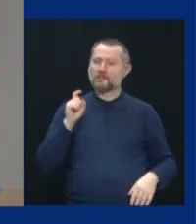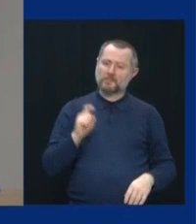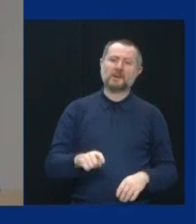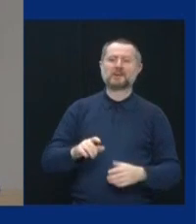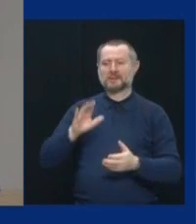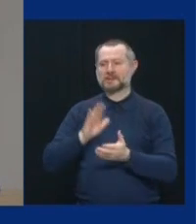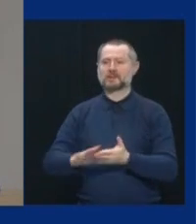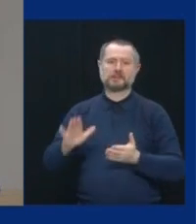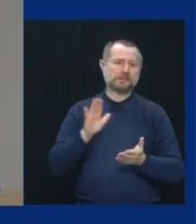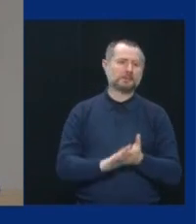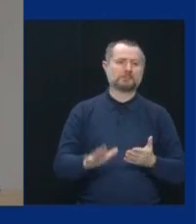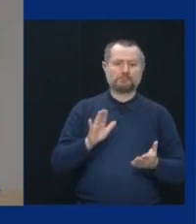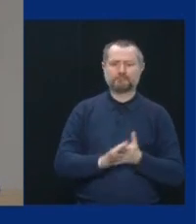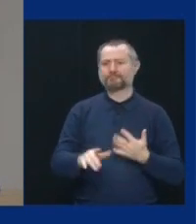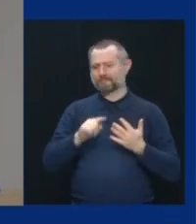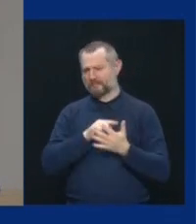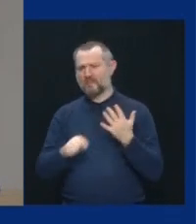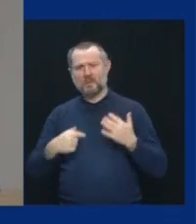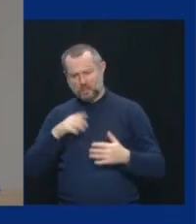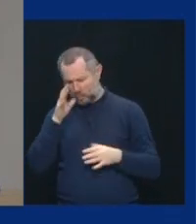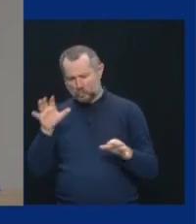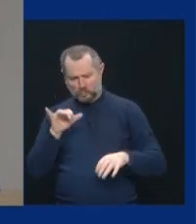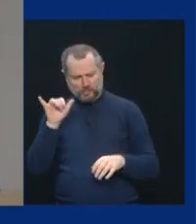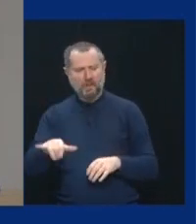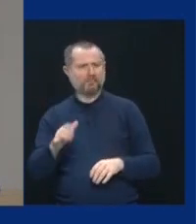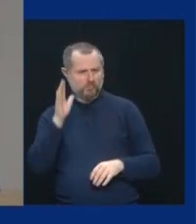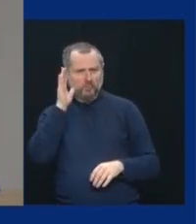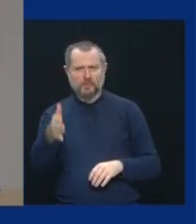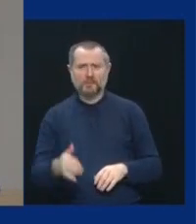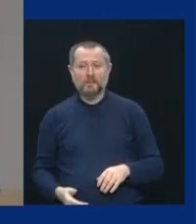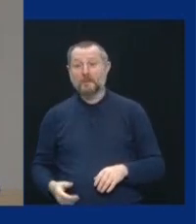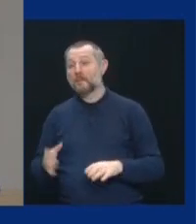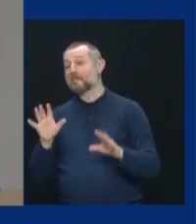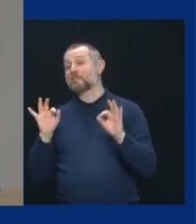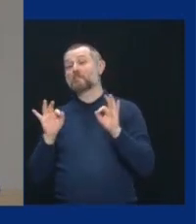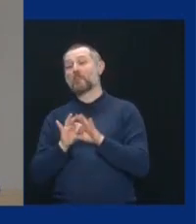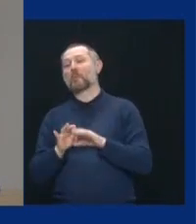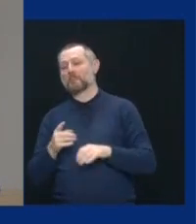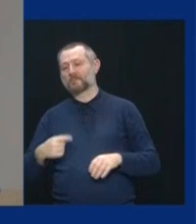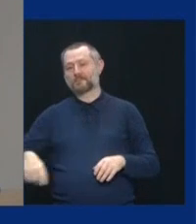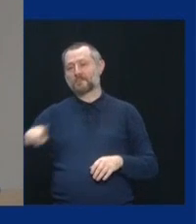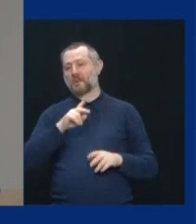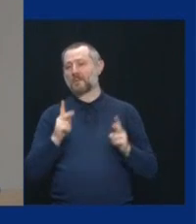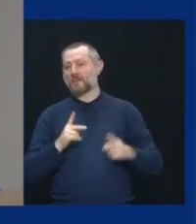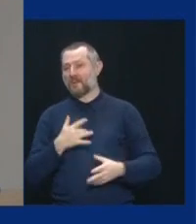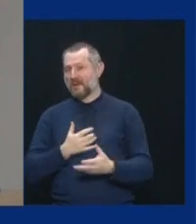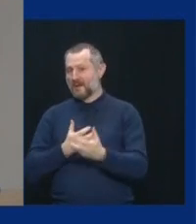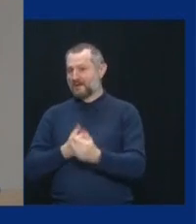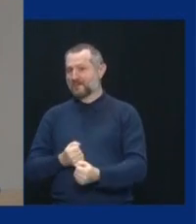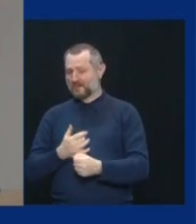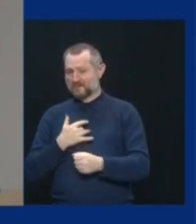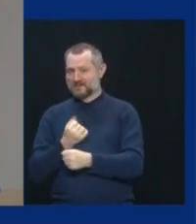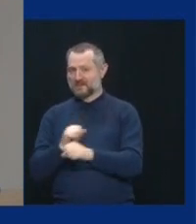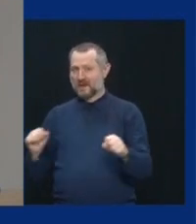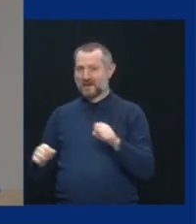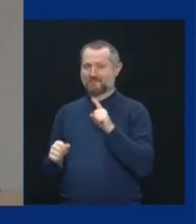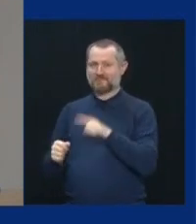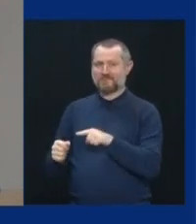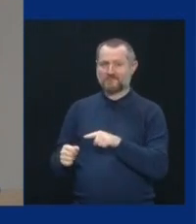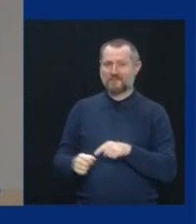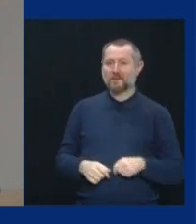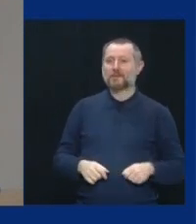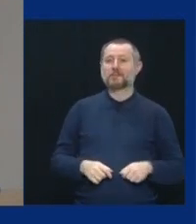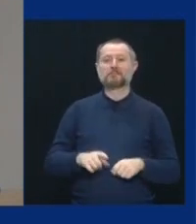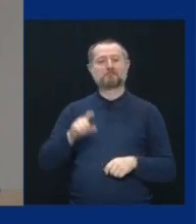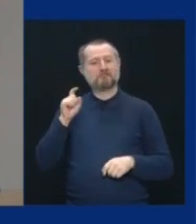approach to cleaning, and we will do so. Again, public confidence is paramount. In order for the city to truly reopen, the subway system has to be safe